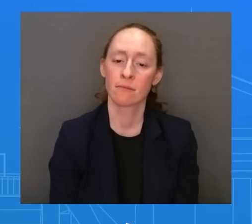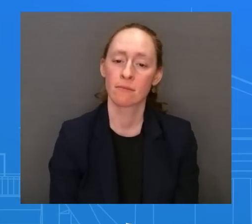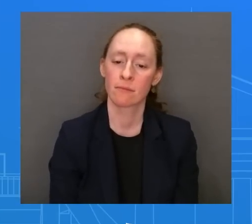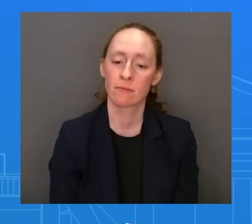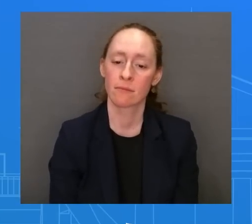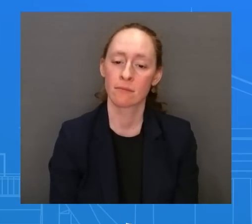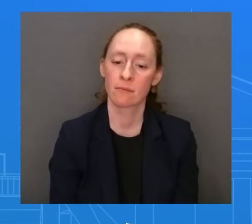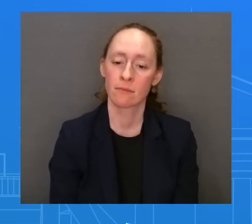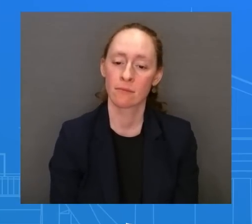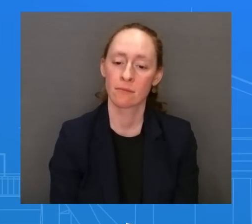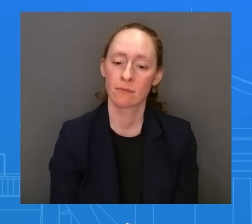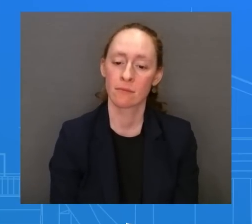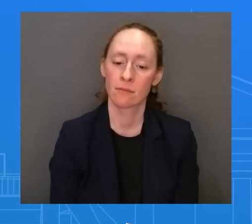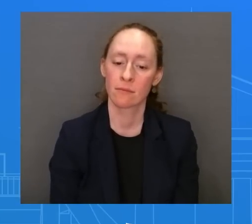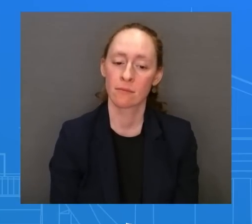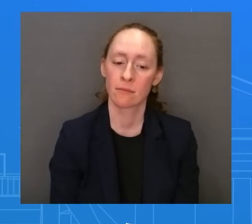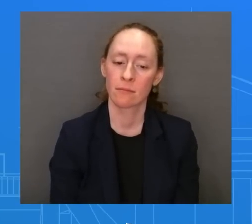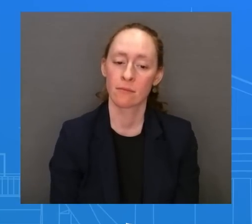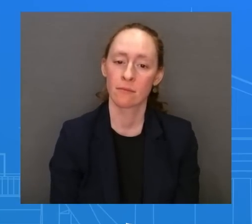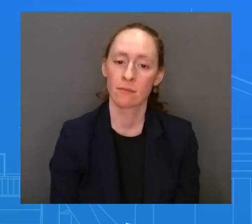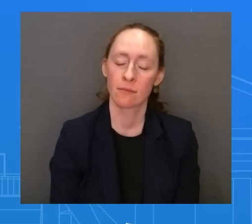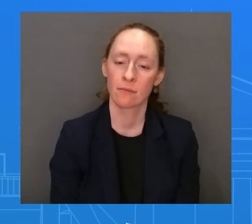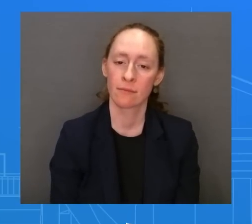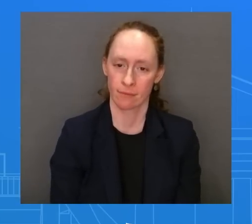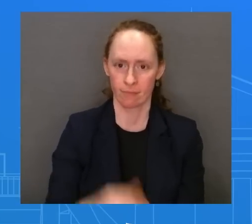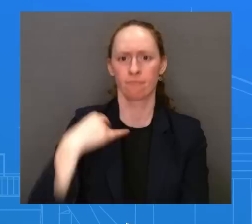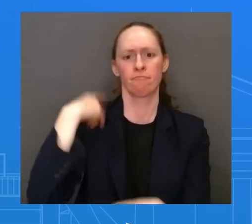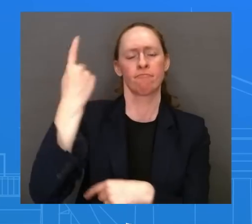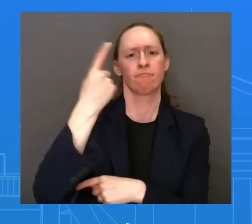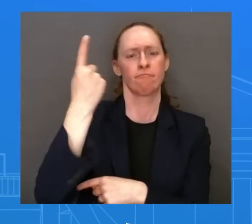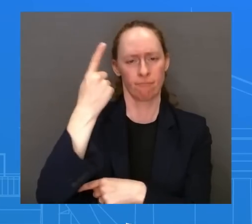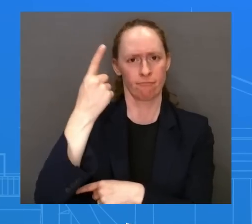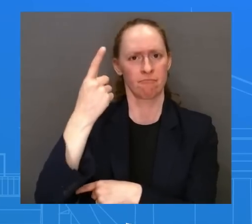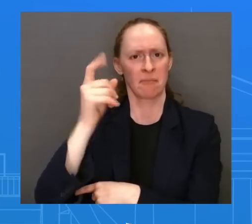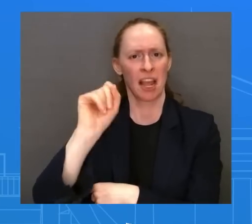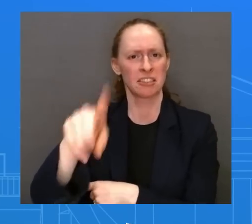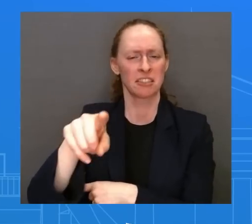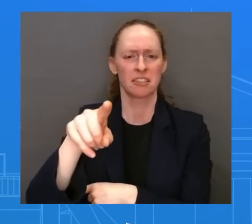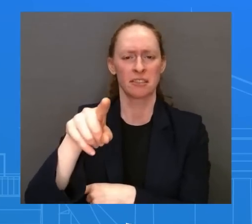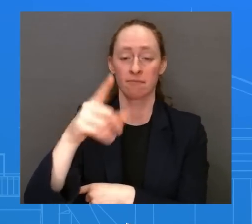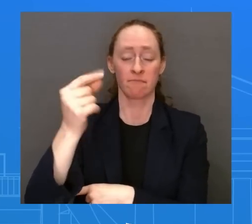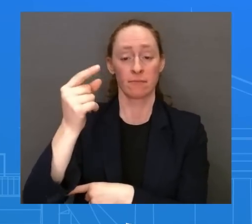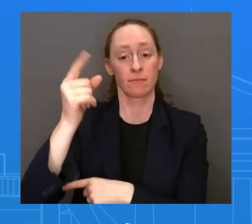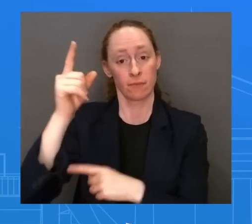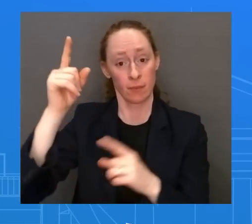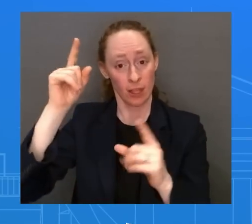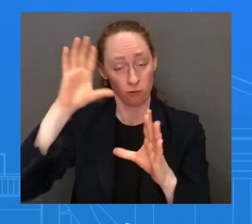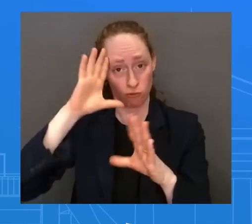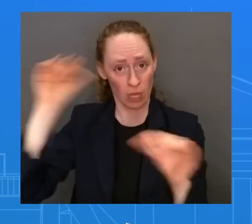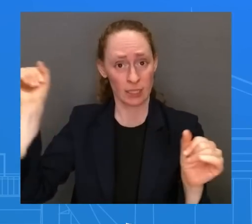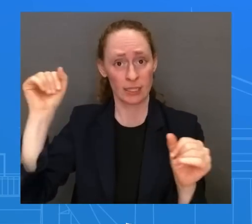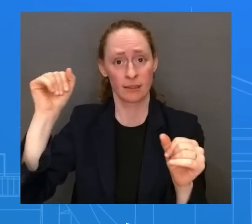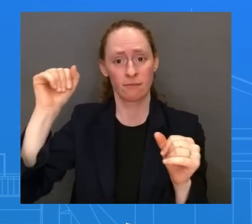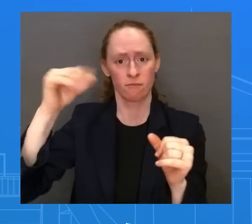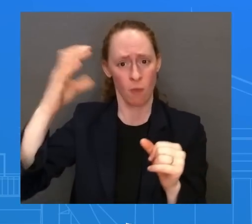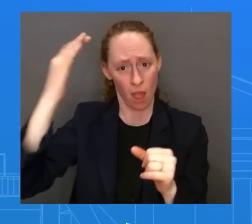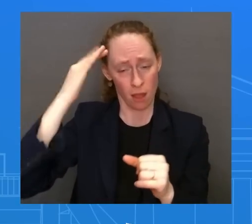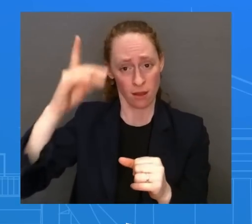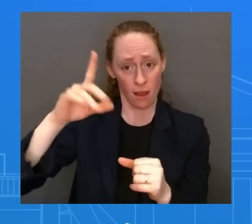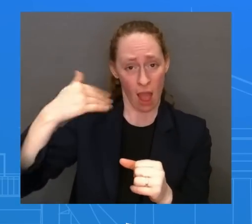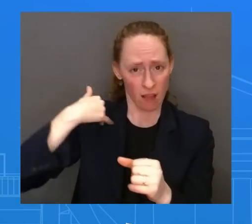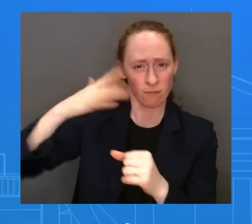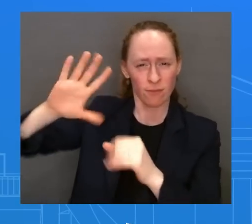paging the president received and accepted the unanimous advice of his top National Security officials to end the evacuation on August 31st